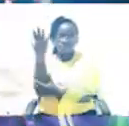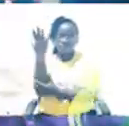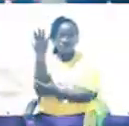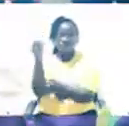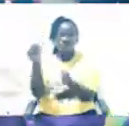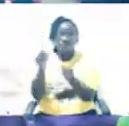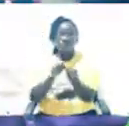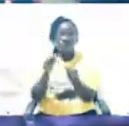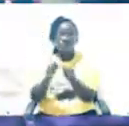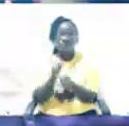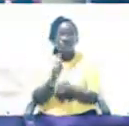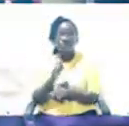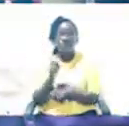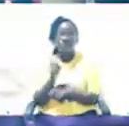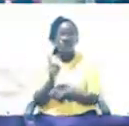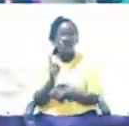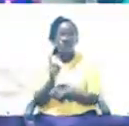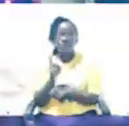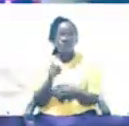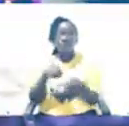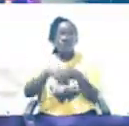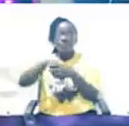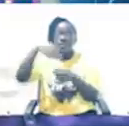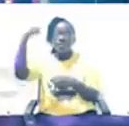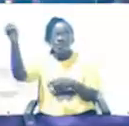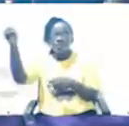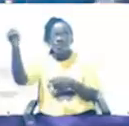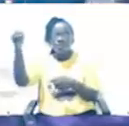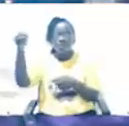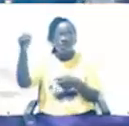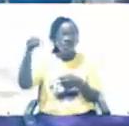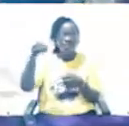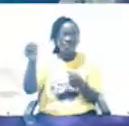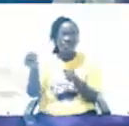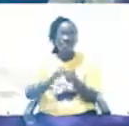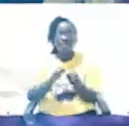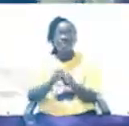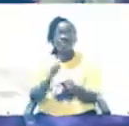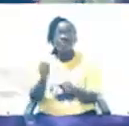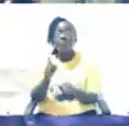Everywhere. Outside, behind the walls.